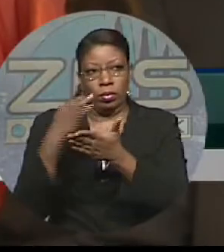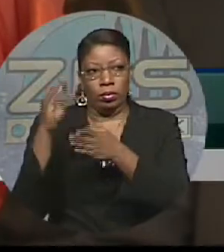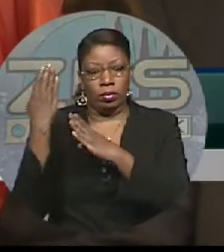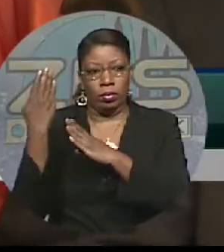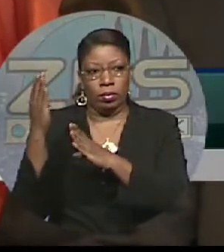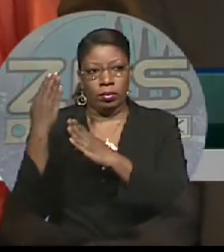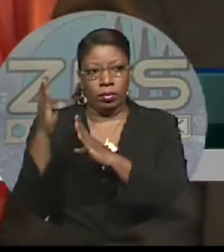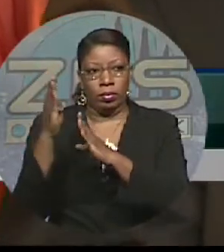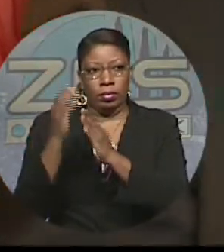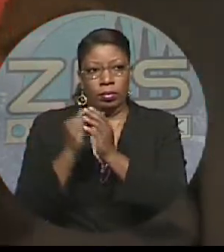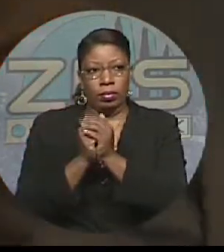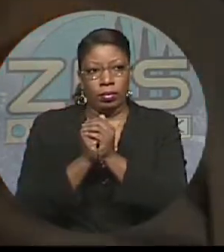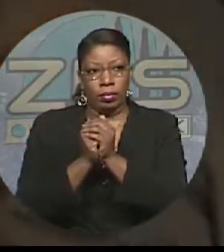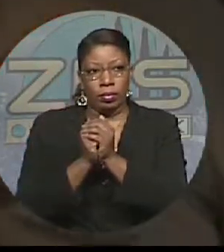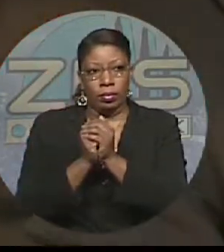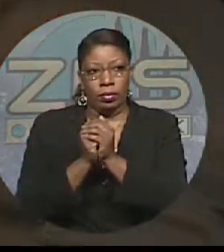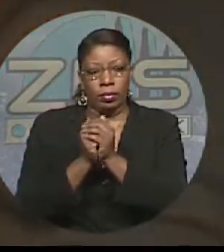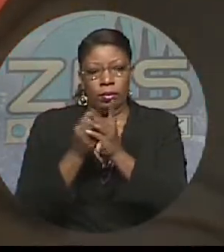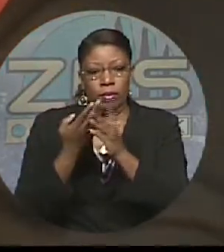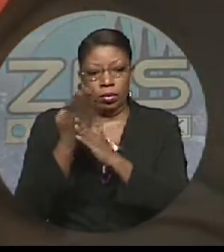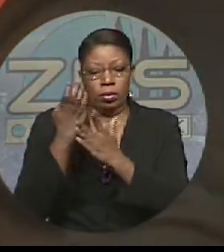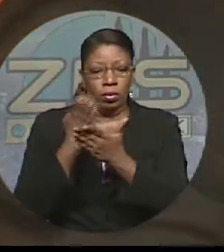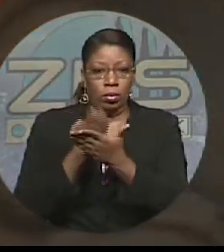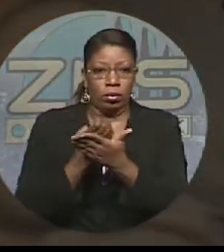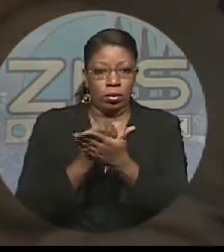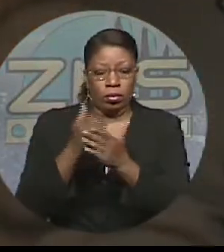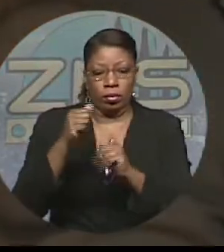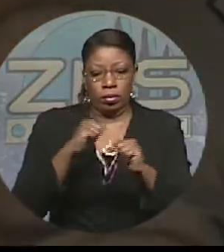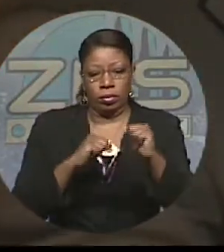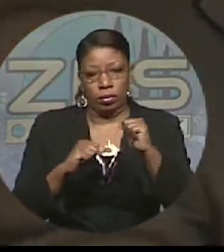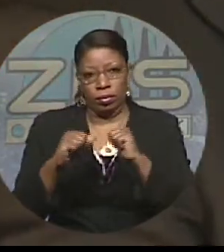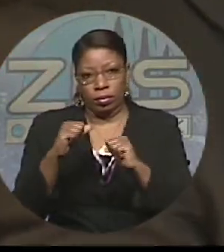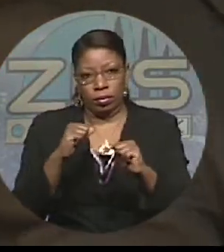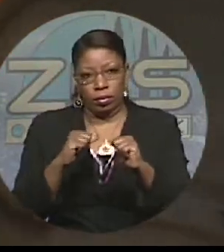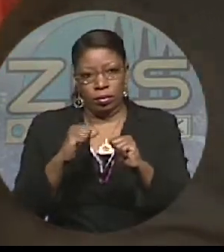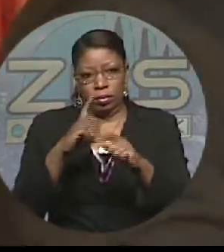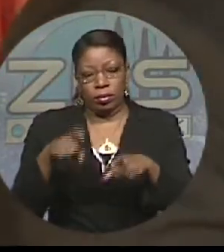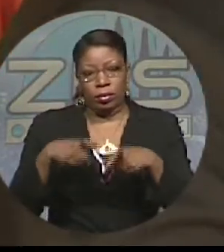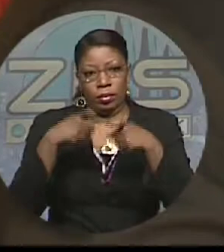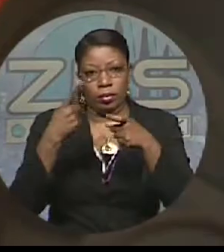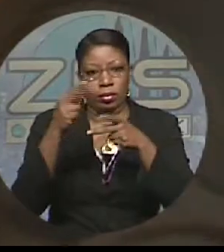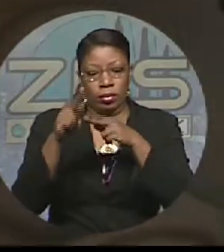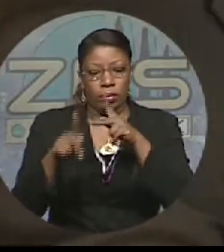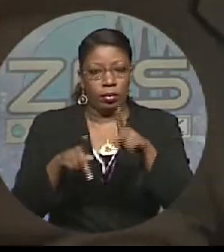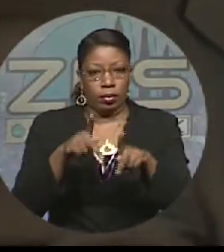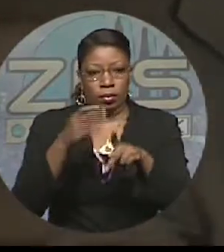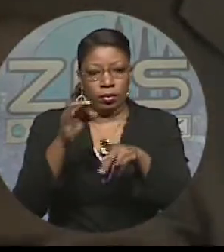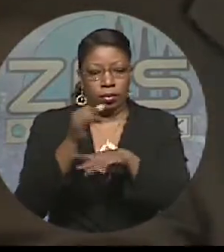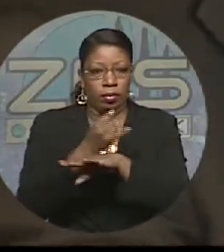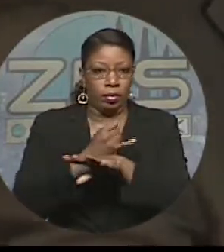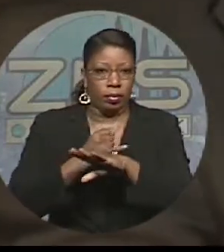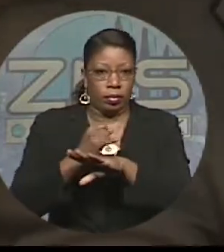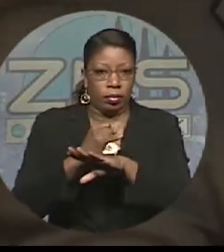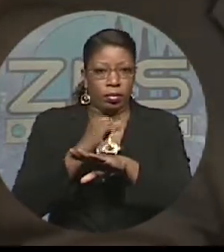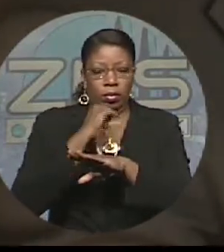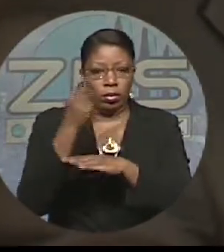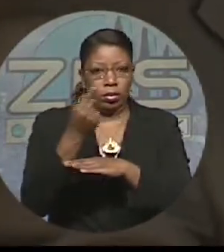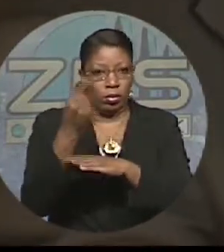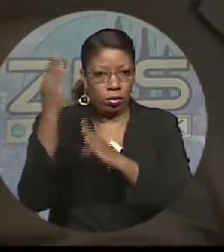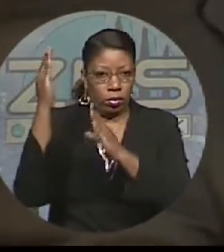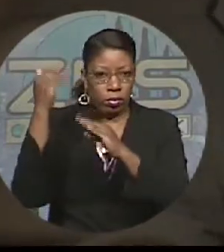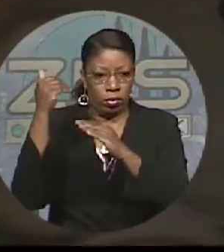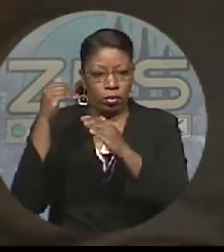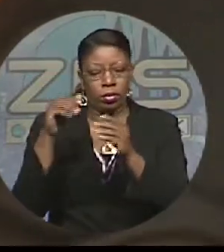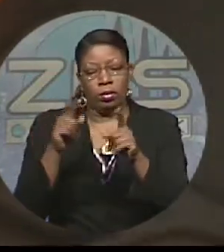Bahamas through economic activity, and therefore give the people of the island not just the hope,